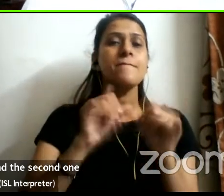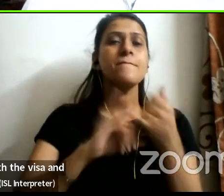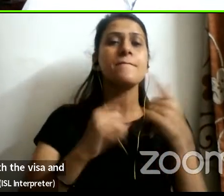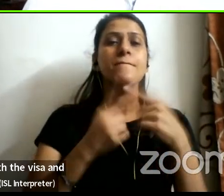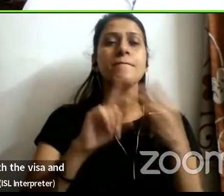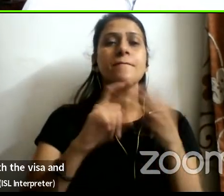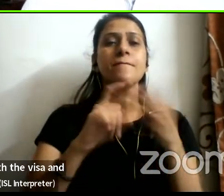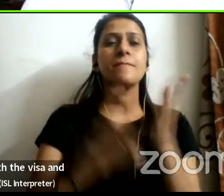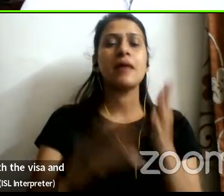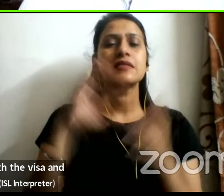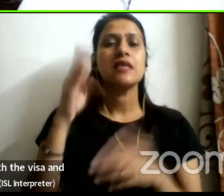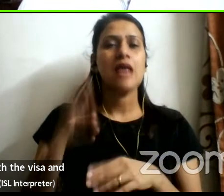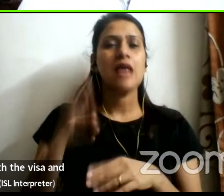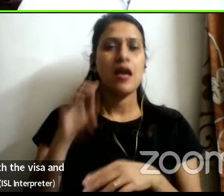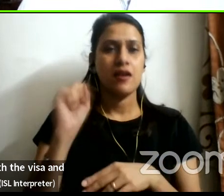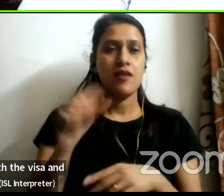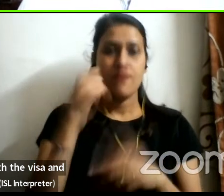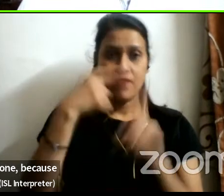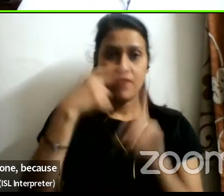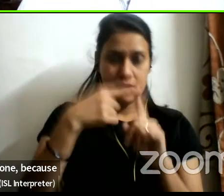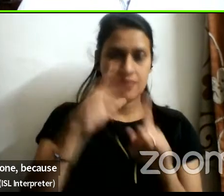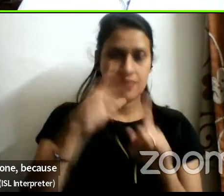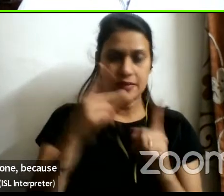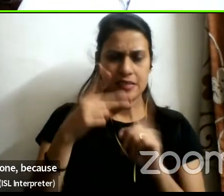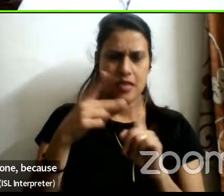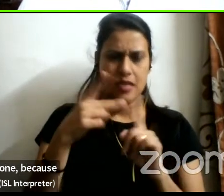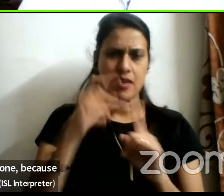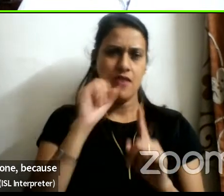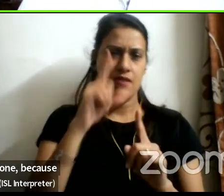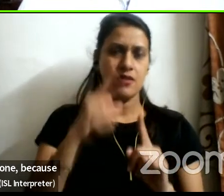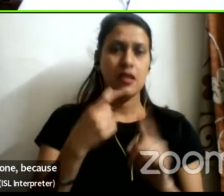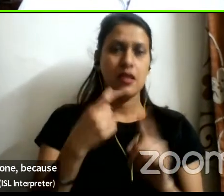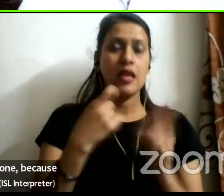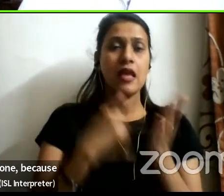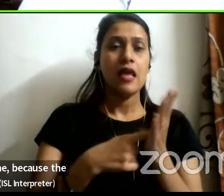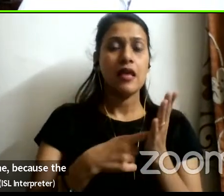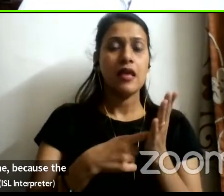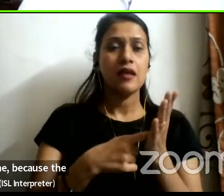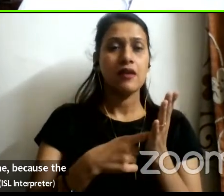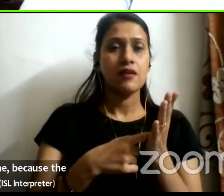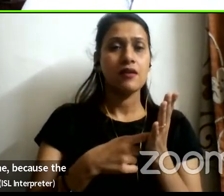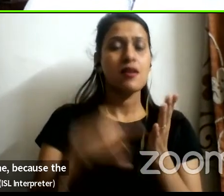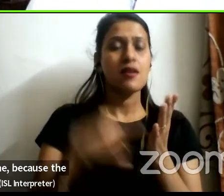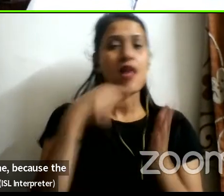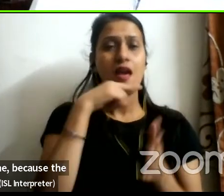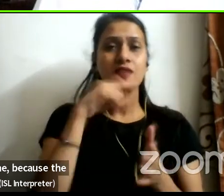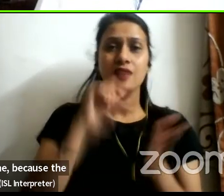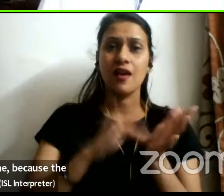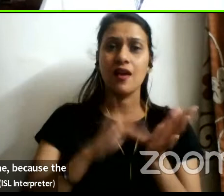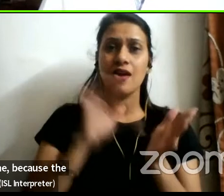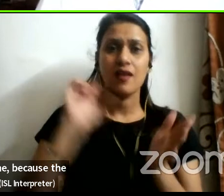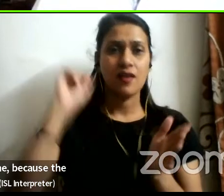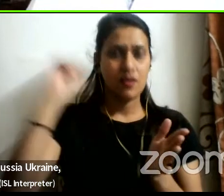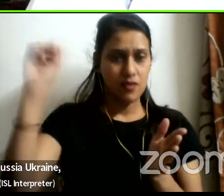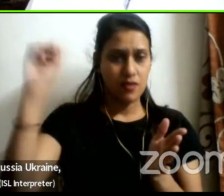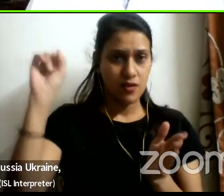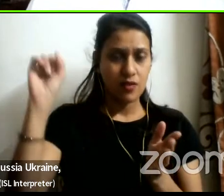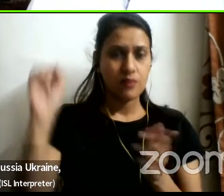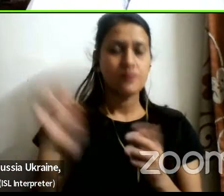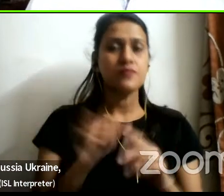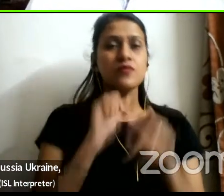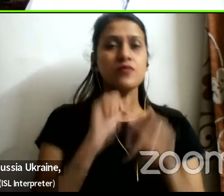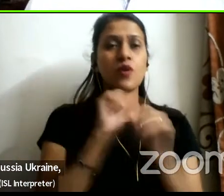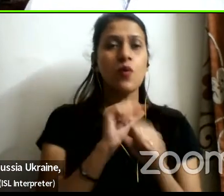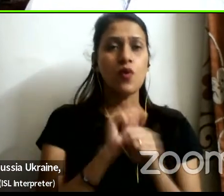the second one because this RuPay came about because of the Russia-Ukraine experience. Because when the war broke out, then